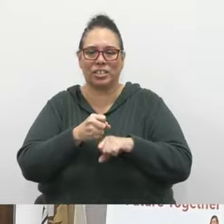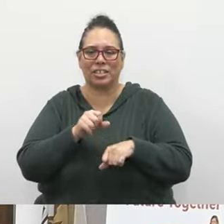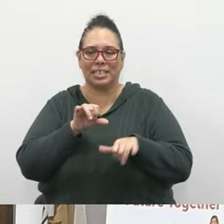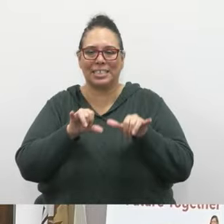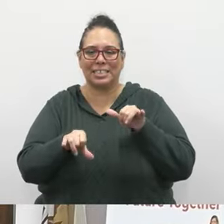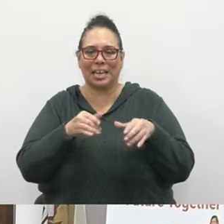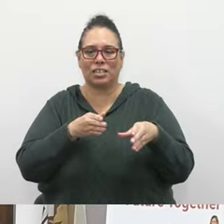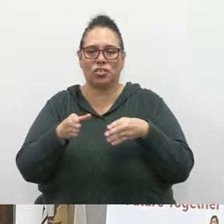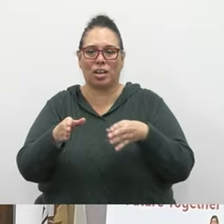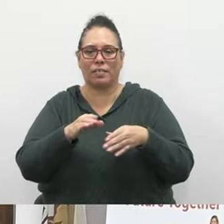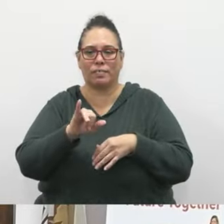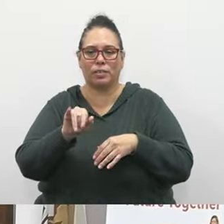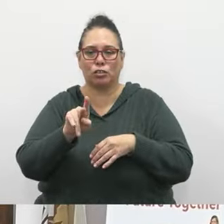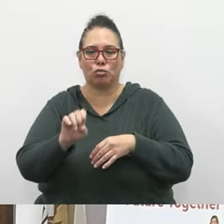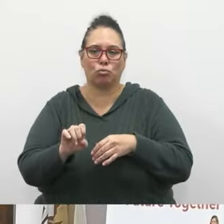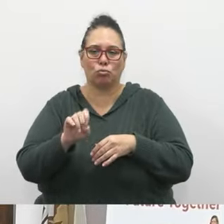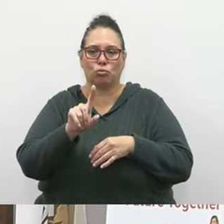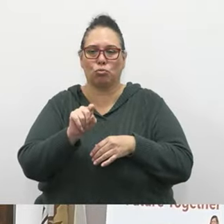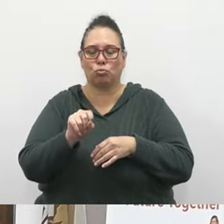June 2028 target?